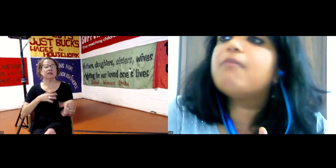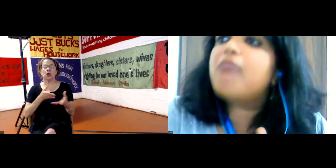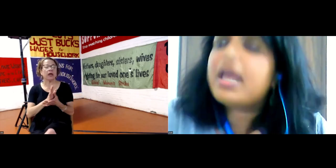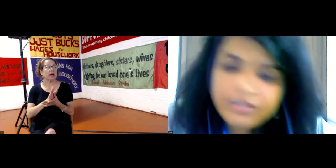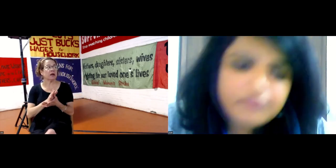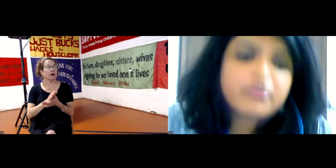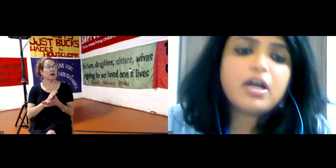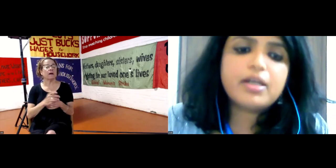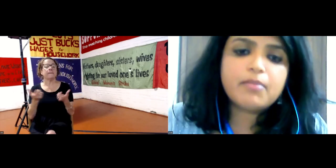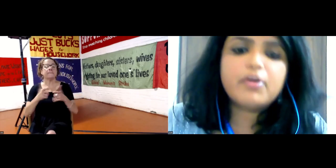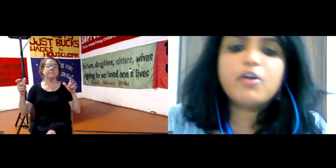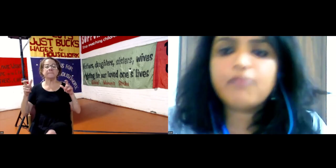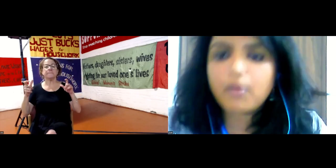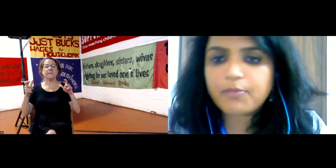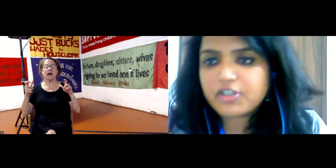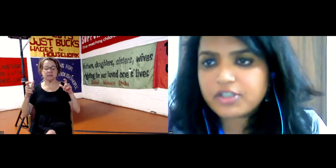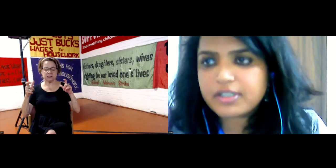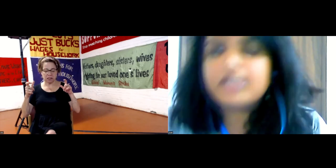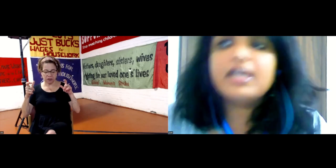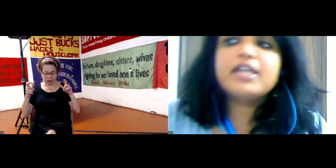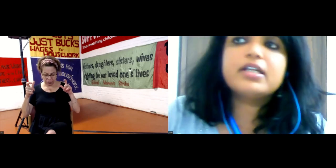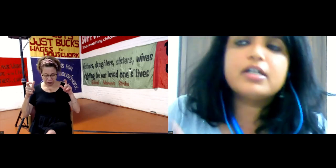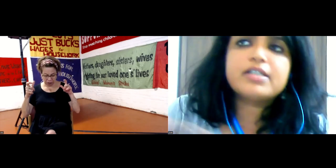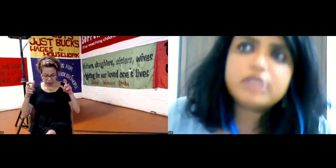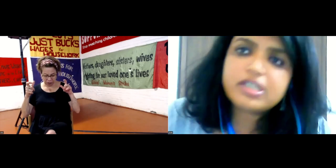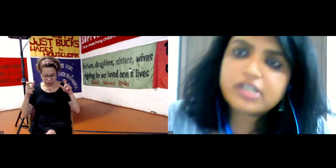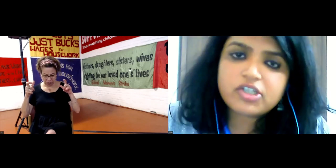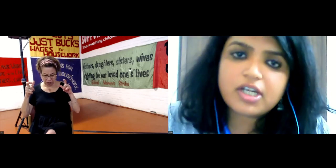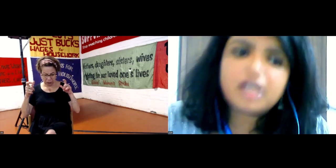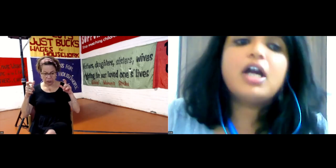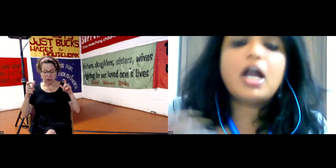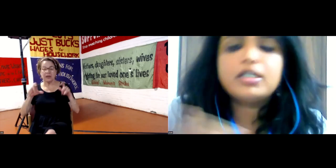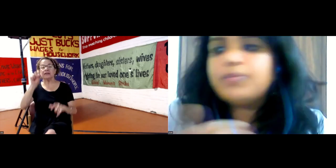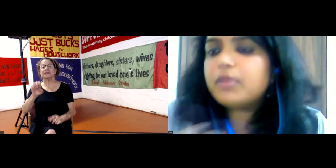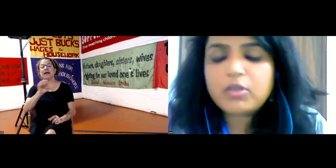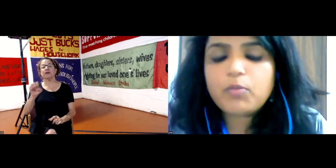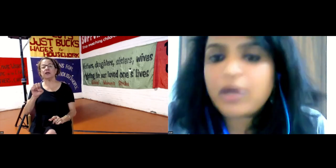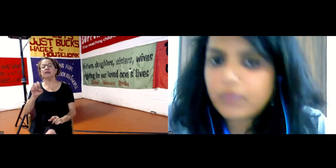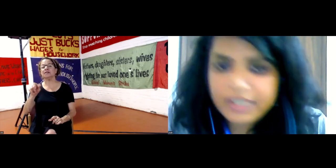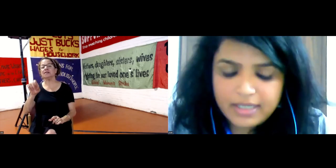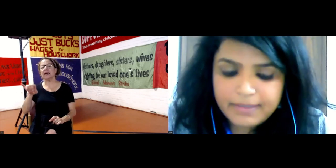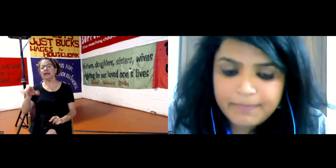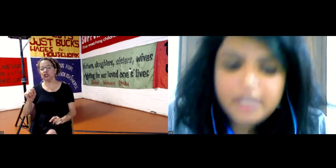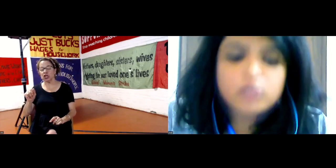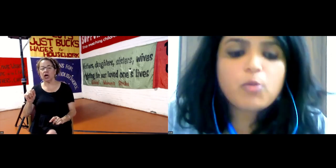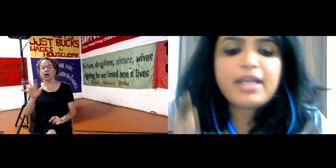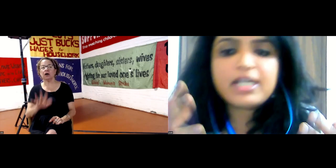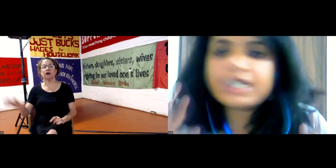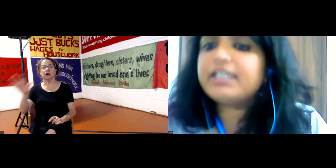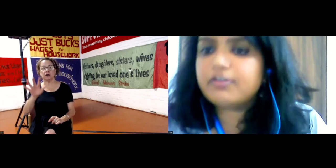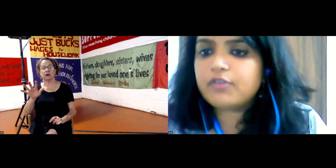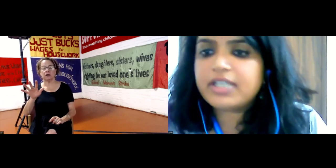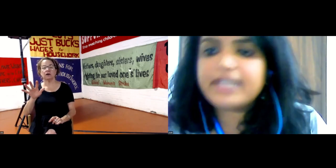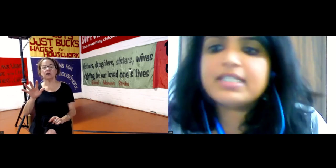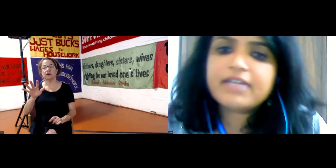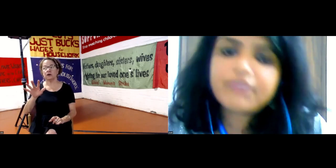kept a massive number of population in Southeast Asia under below poverty line. So my